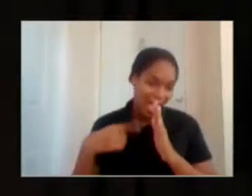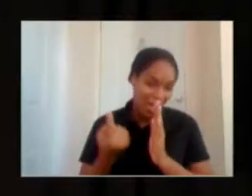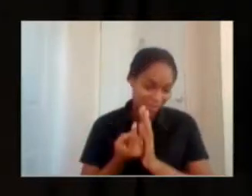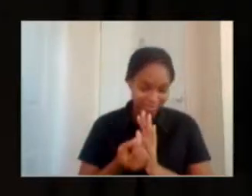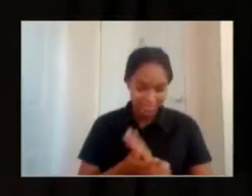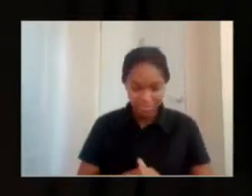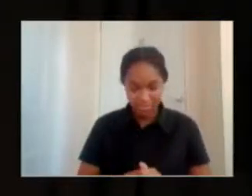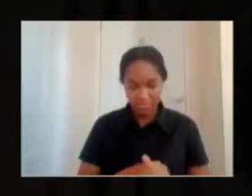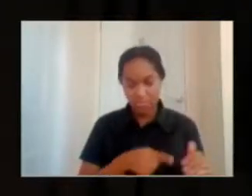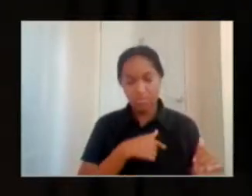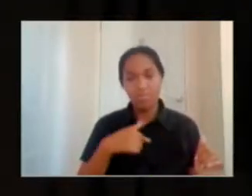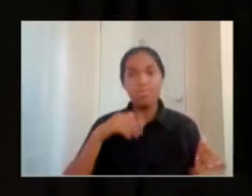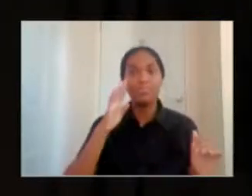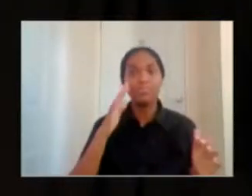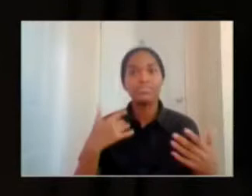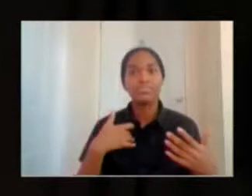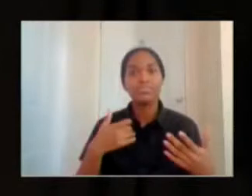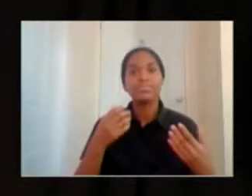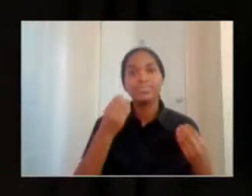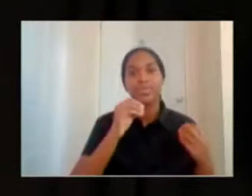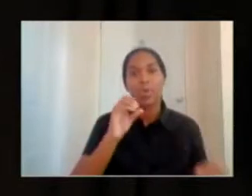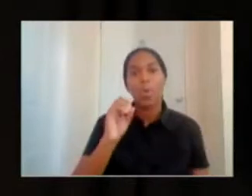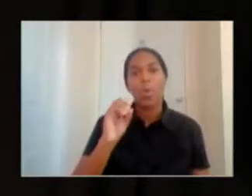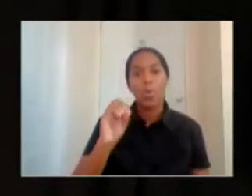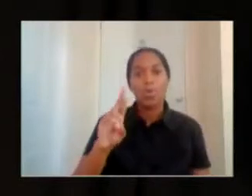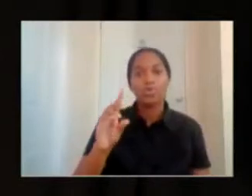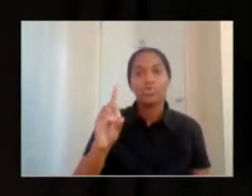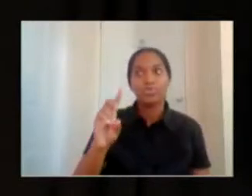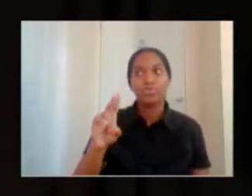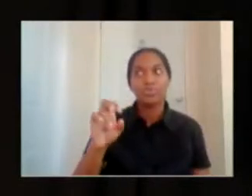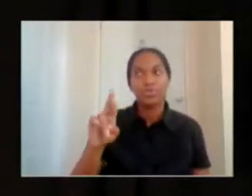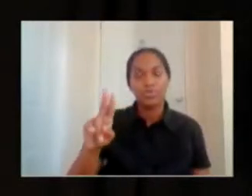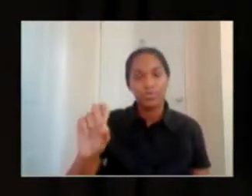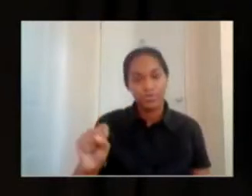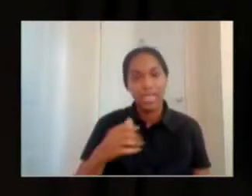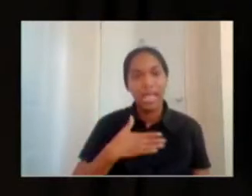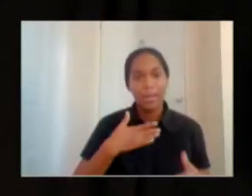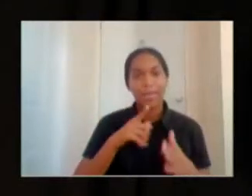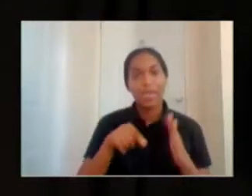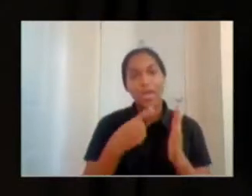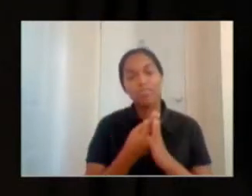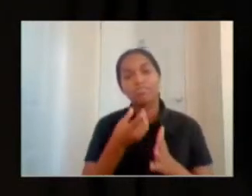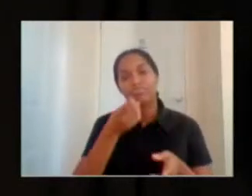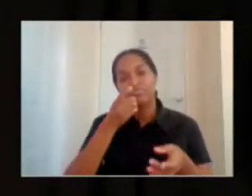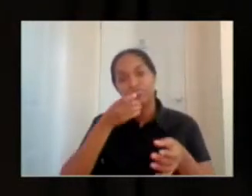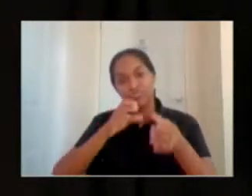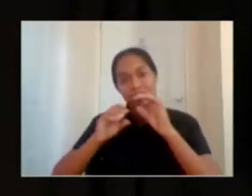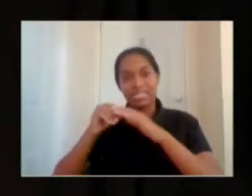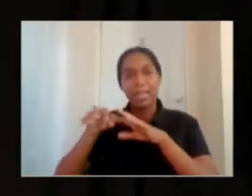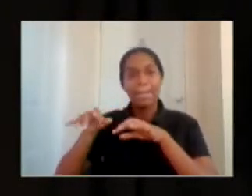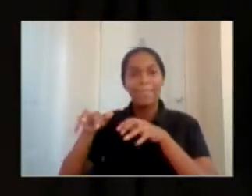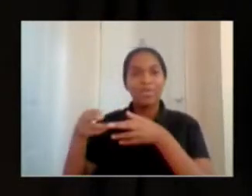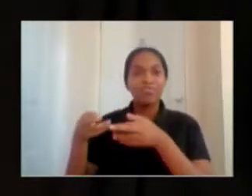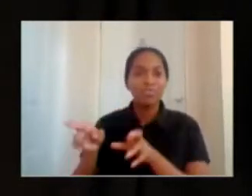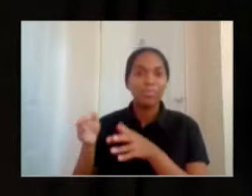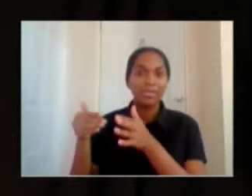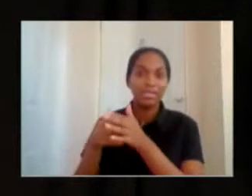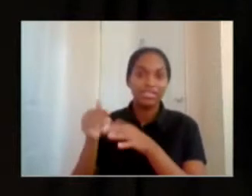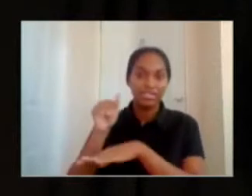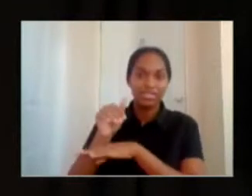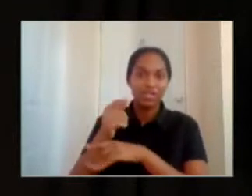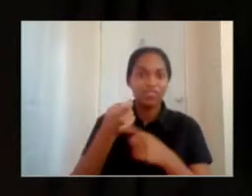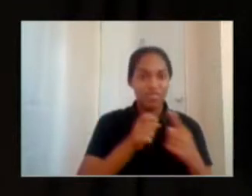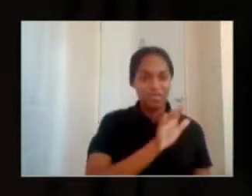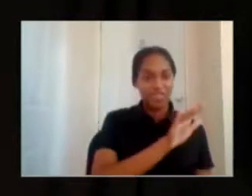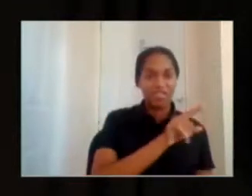We will be having hors d'oeuvres and happy hours and drinks out in the piano room again tonight from 5 to